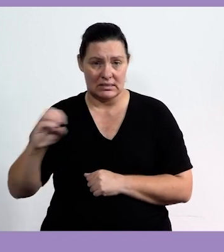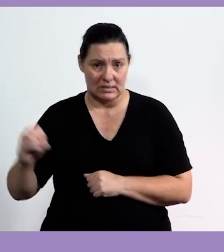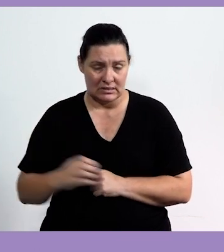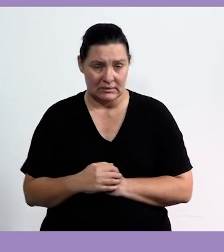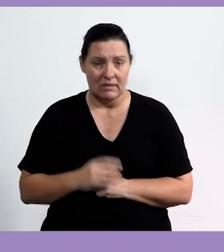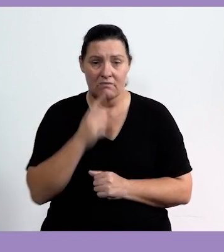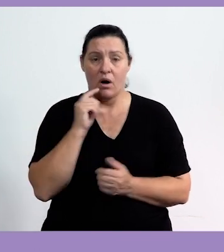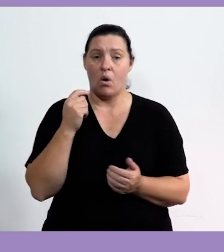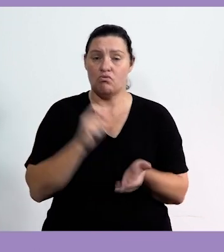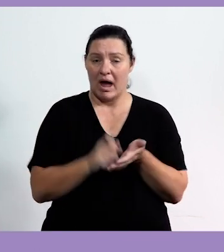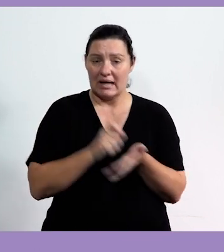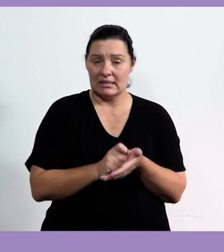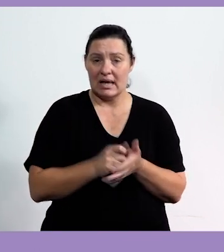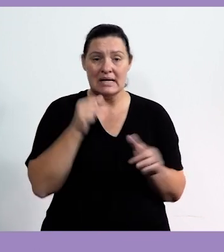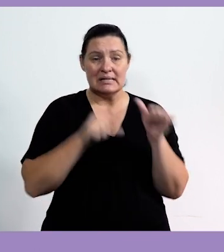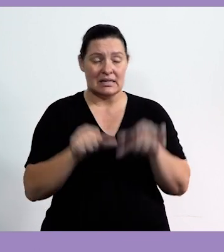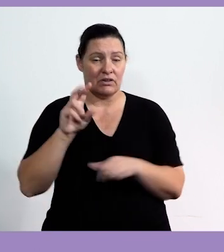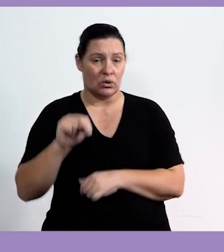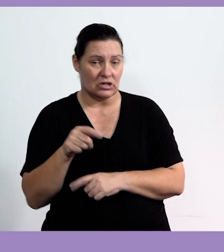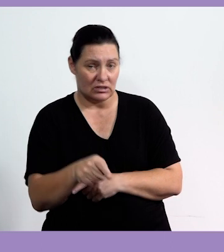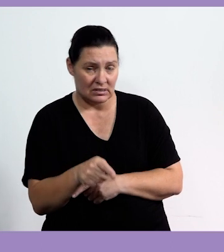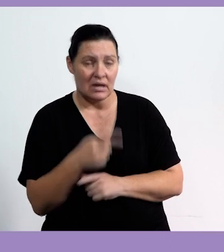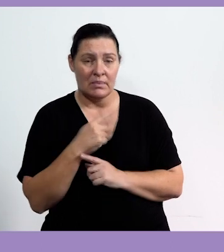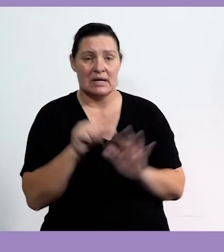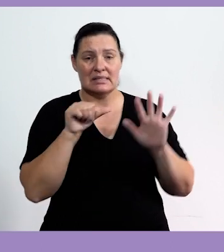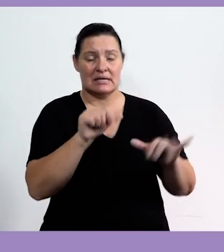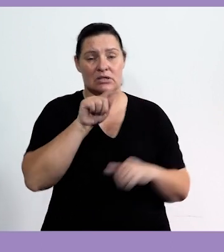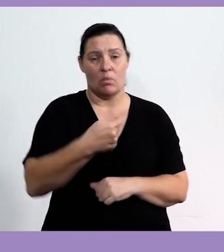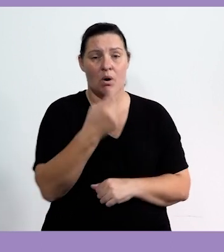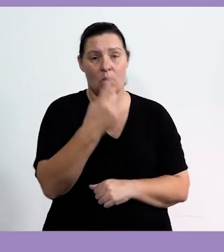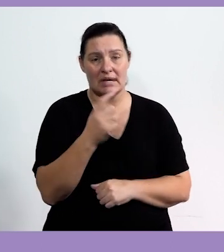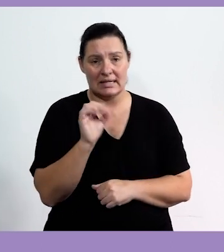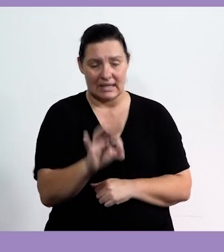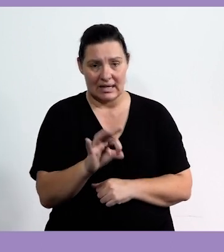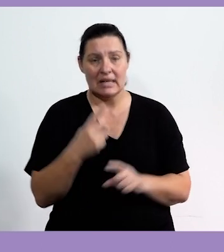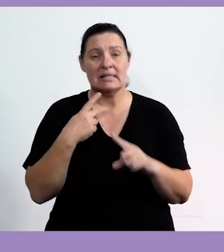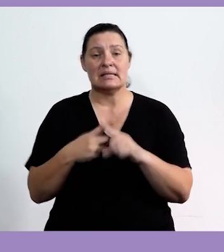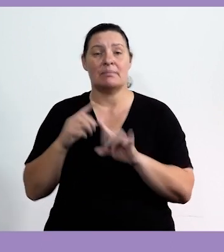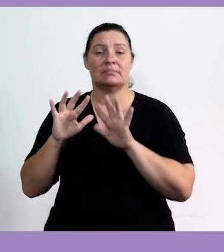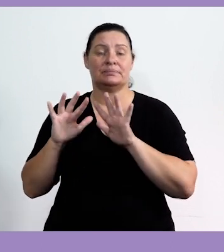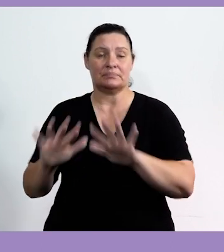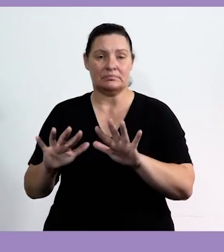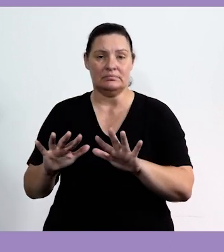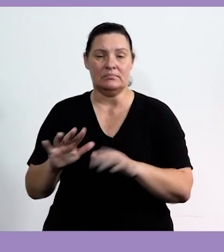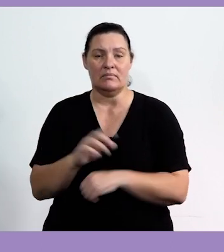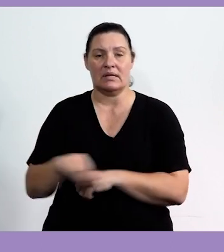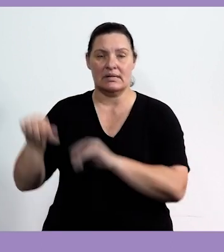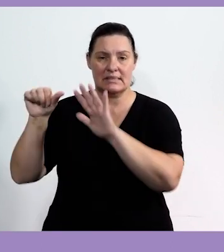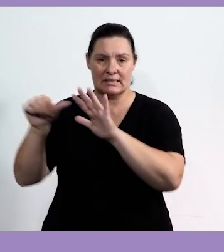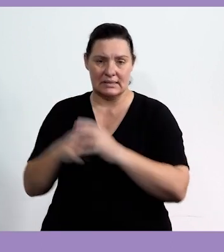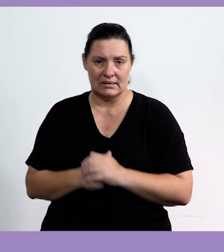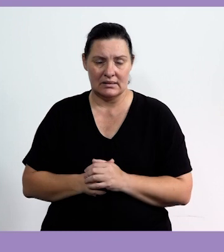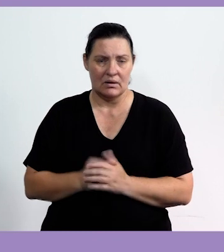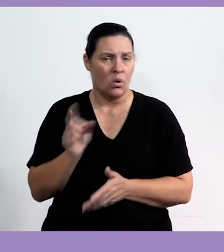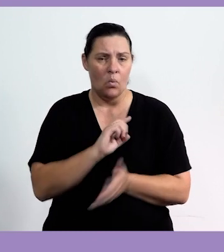6,130,000. And if I want to write it in scientific notation, I'm going to say that is 6,13 multiplied by 10 to the